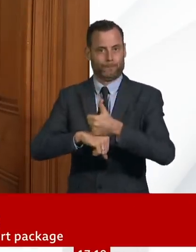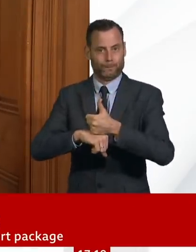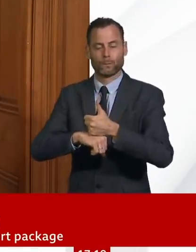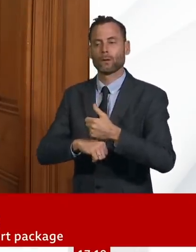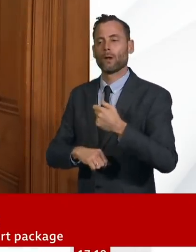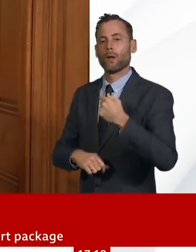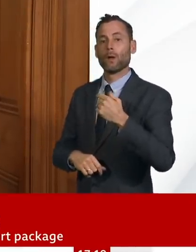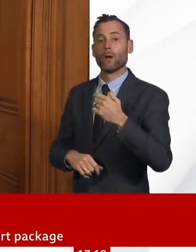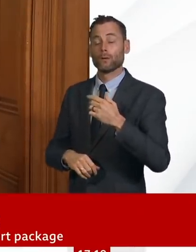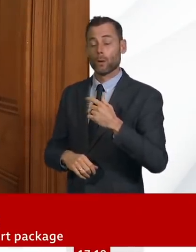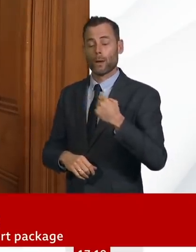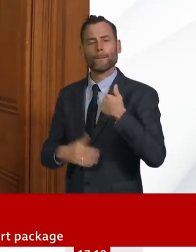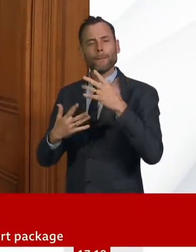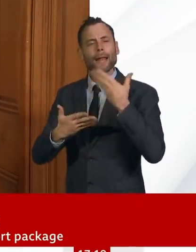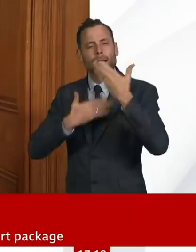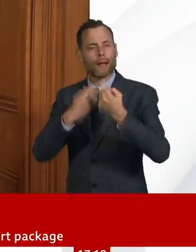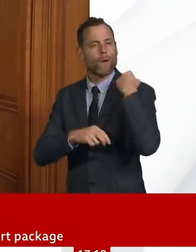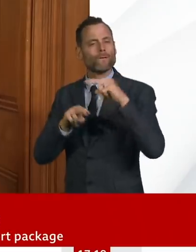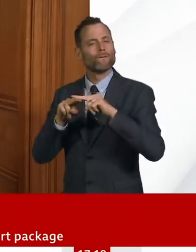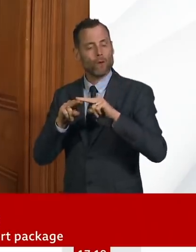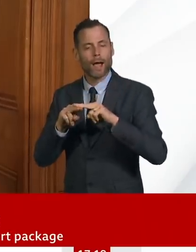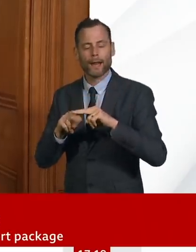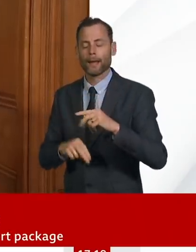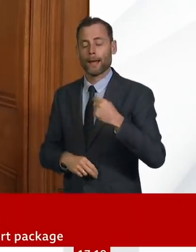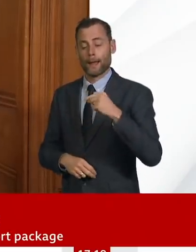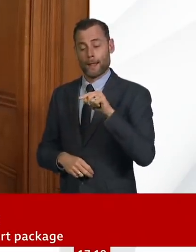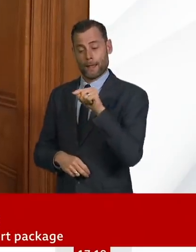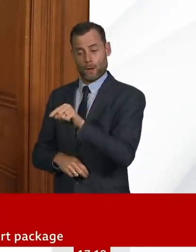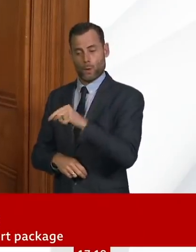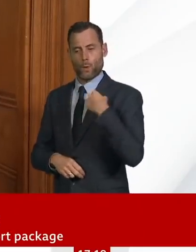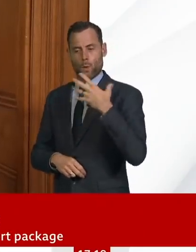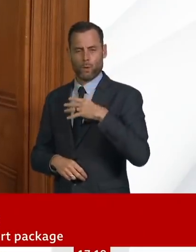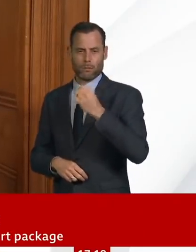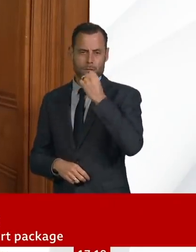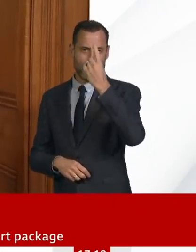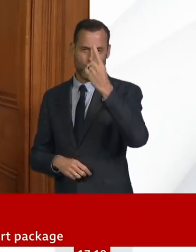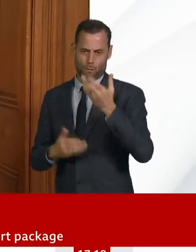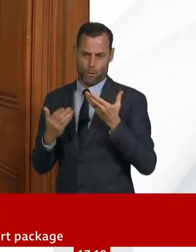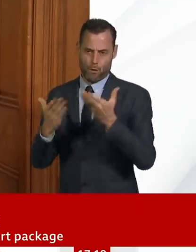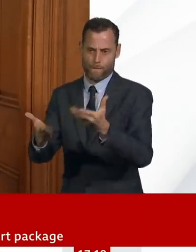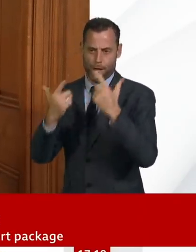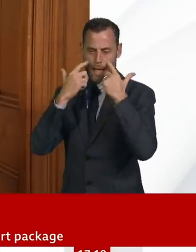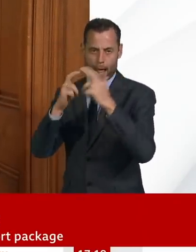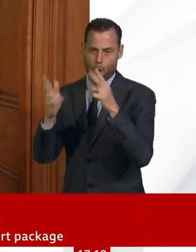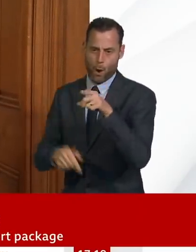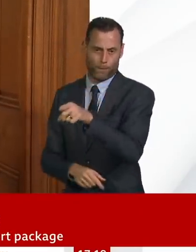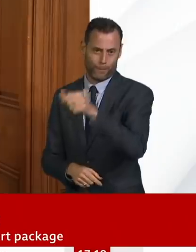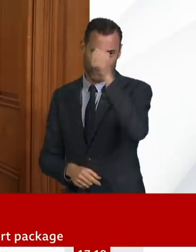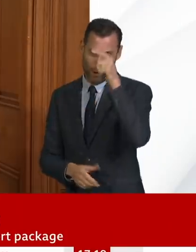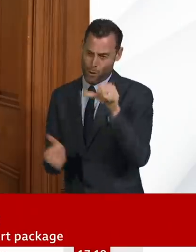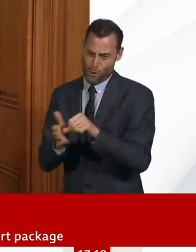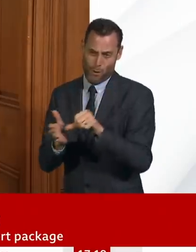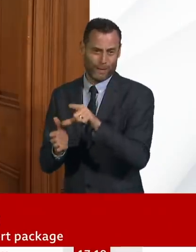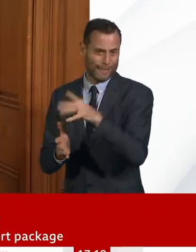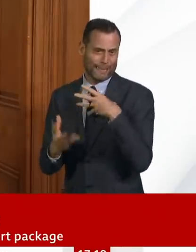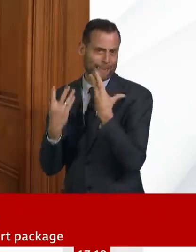care homes for those tests, because it is a truly tragic and very difficult situation for many people.